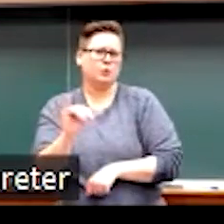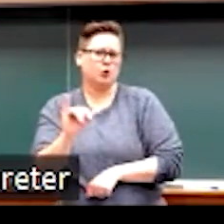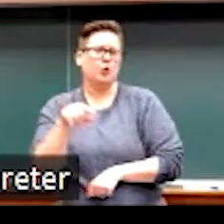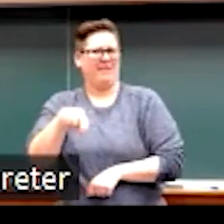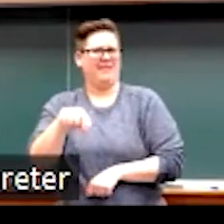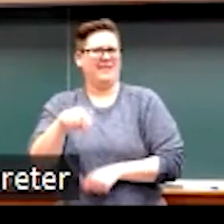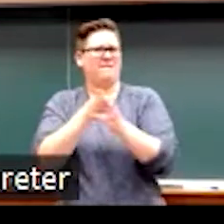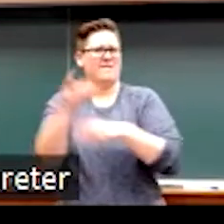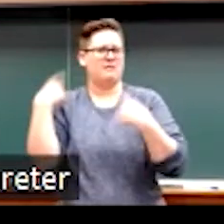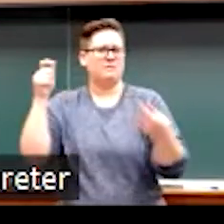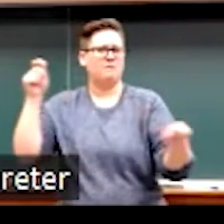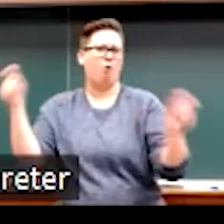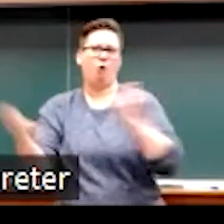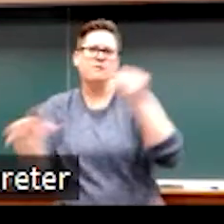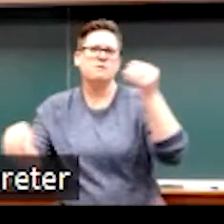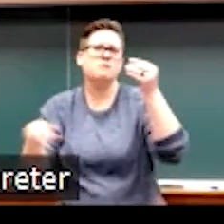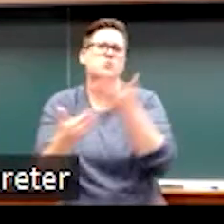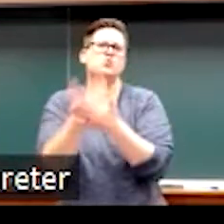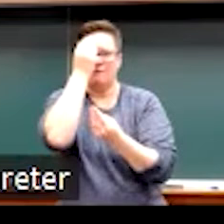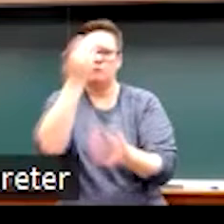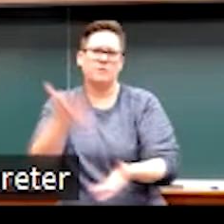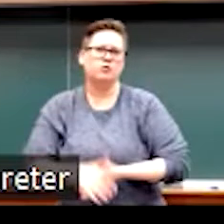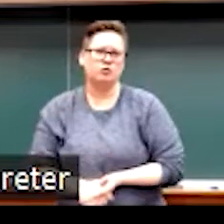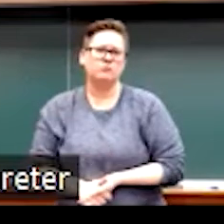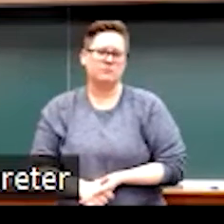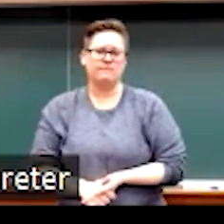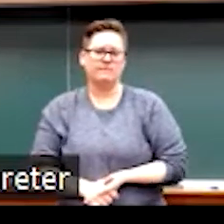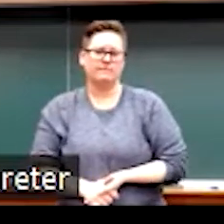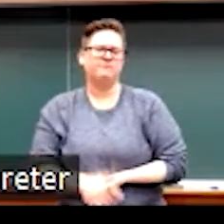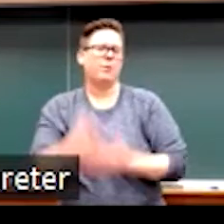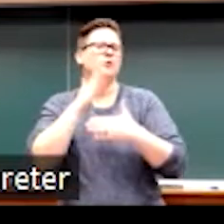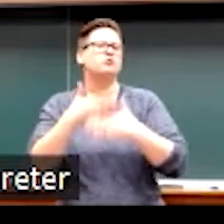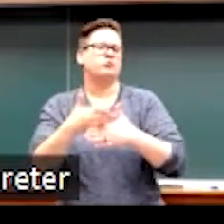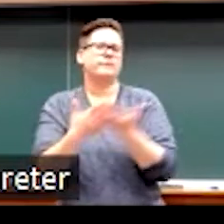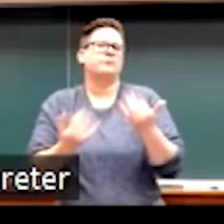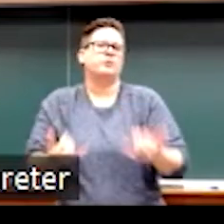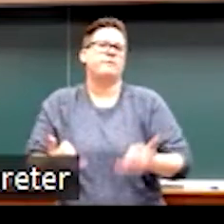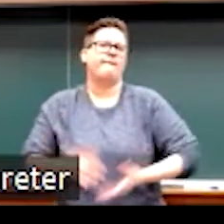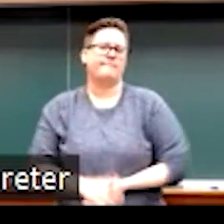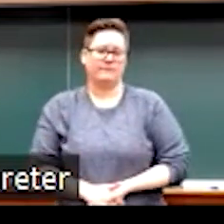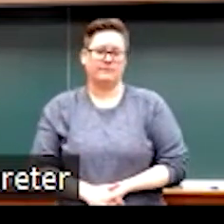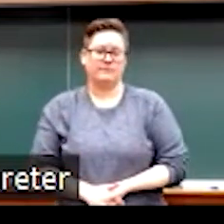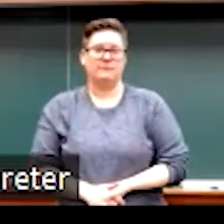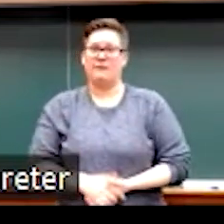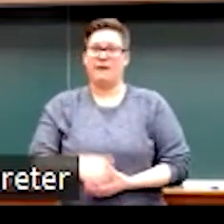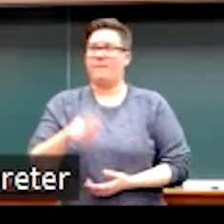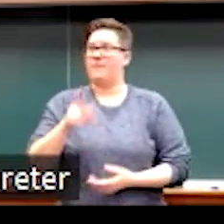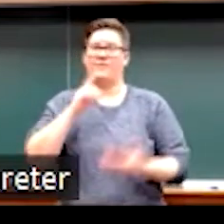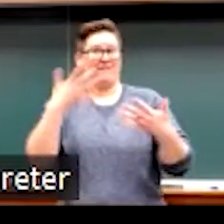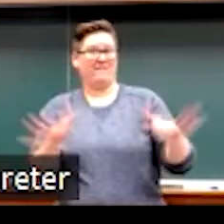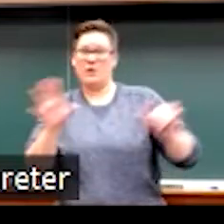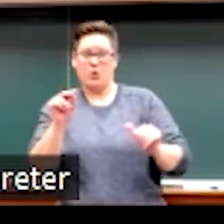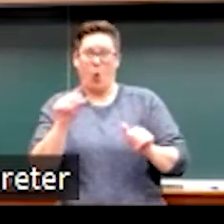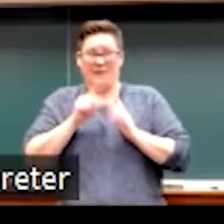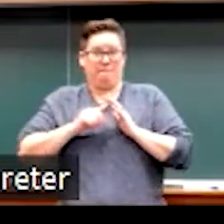been evolving over time with new information added. And that's some of what I'm going to share with you today. So no, this didn't just end. We're